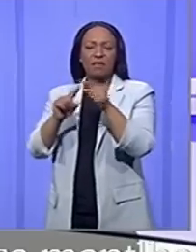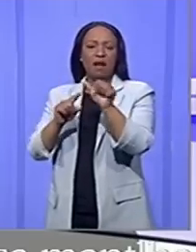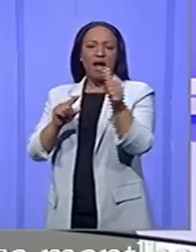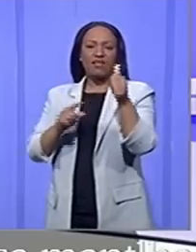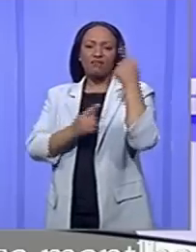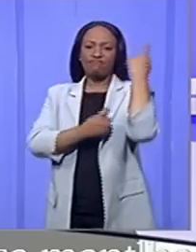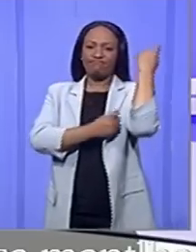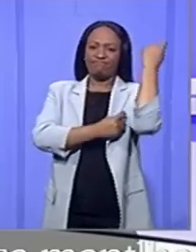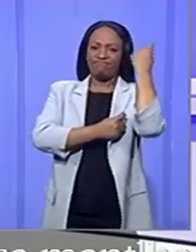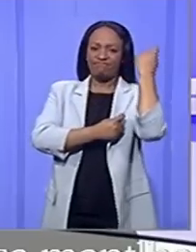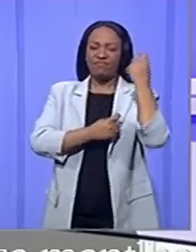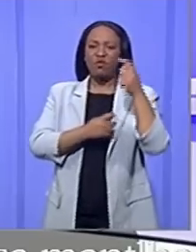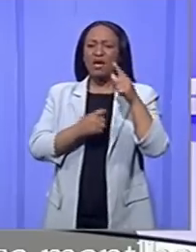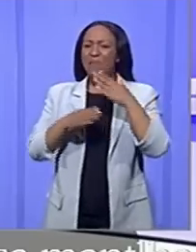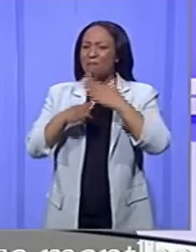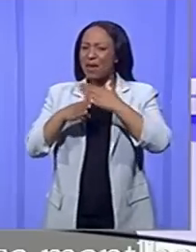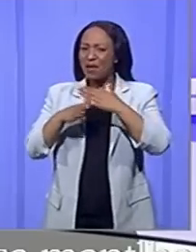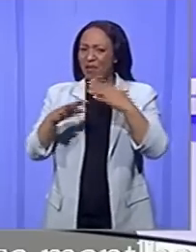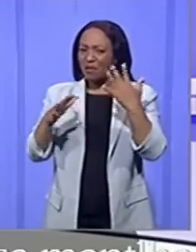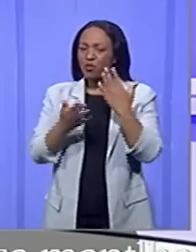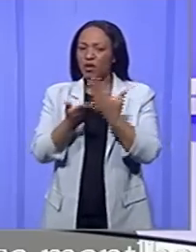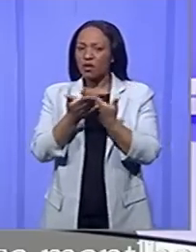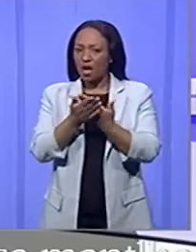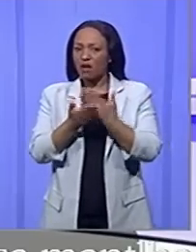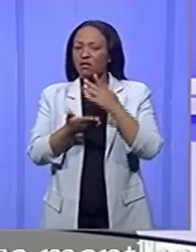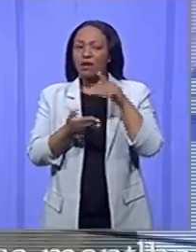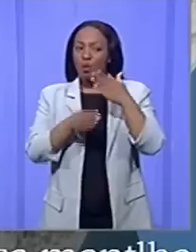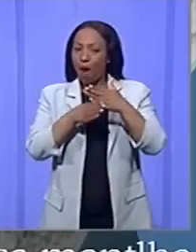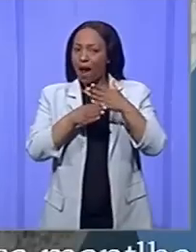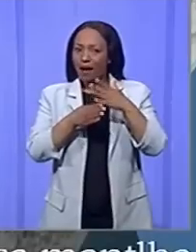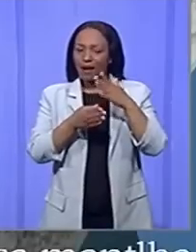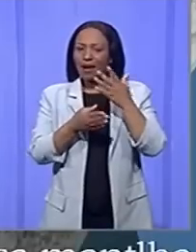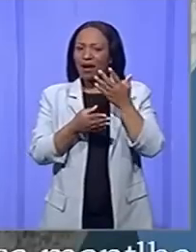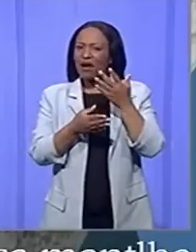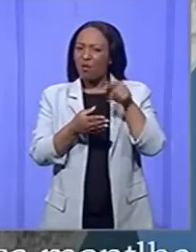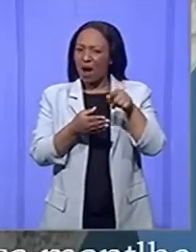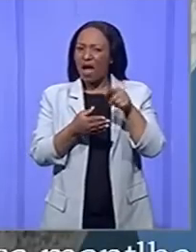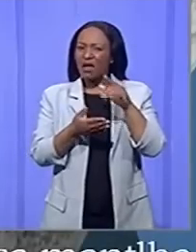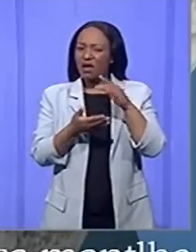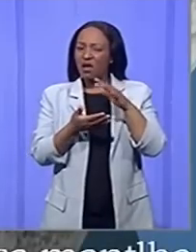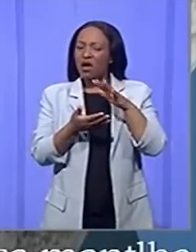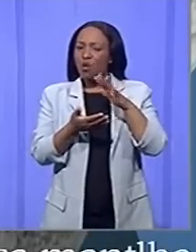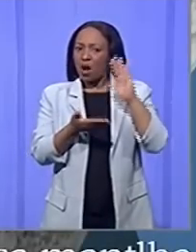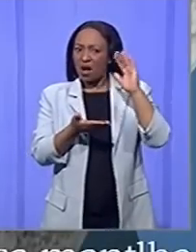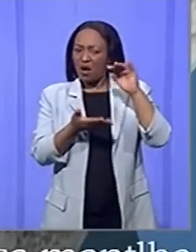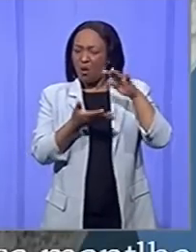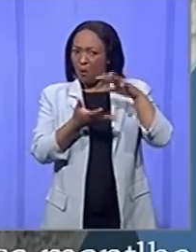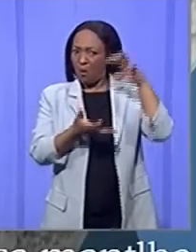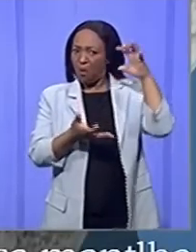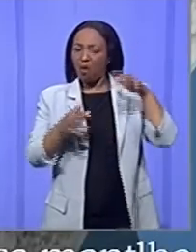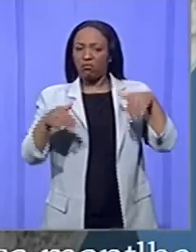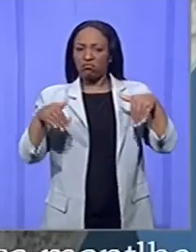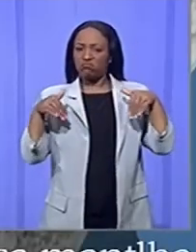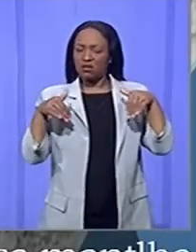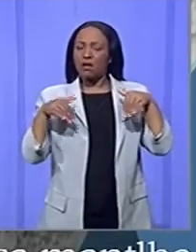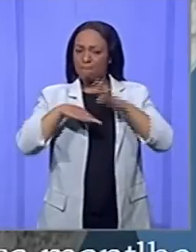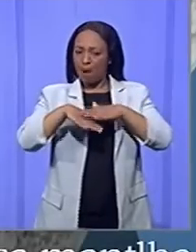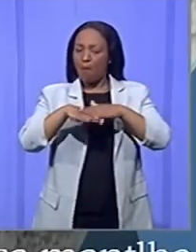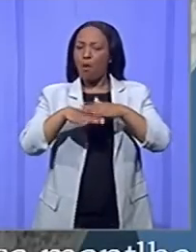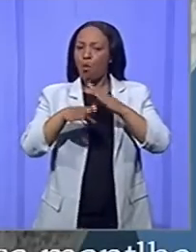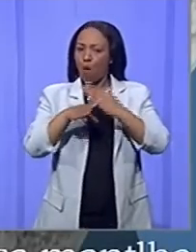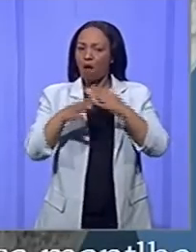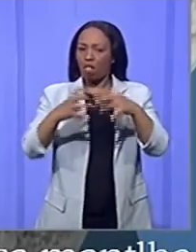wa ho fokotsa tlhokeho ya mesebetsi? No bothata ba dimasepala ke hore re tshwantse re kgutlele hape dimasepaleng tsa